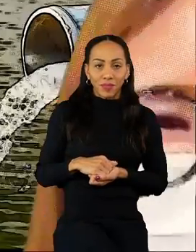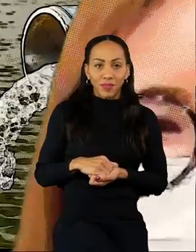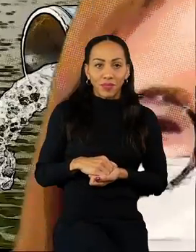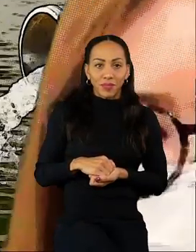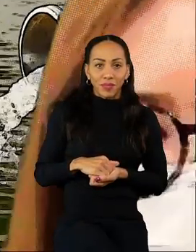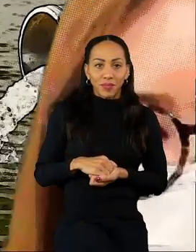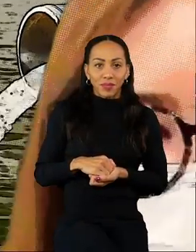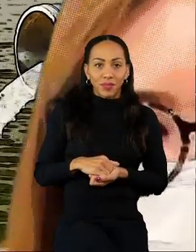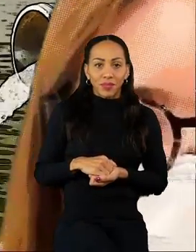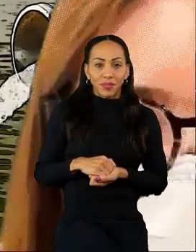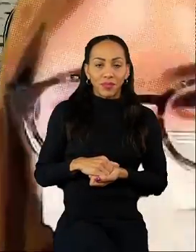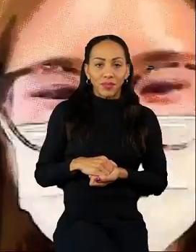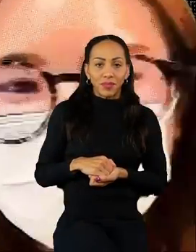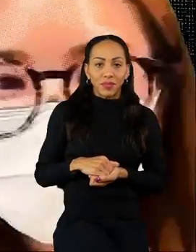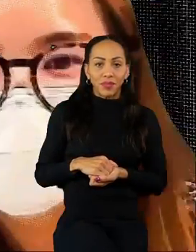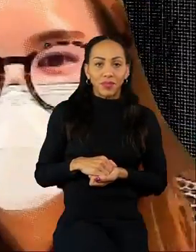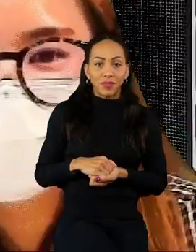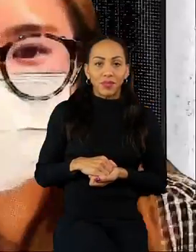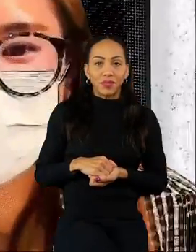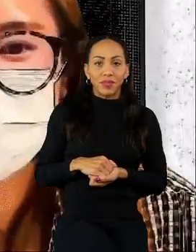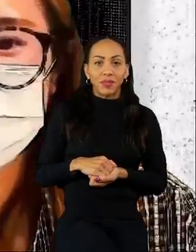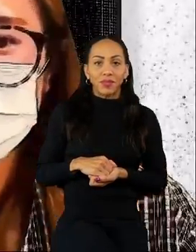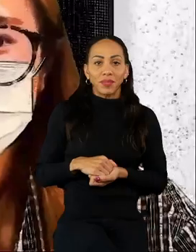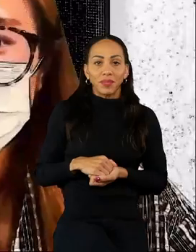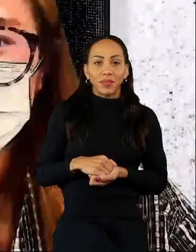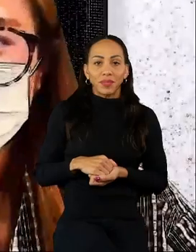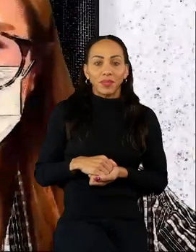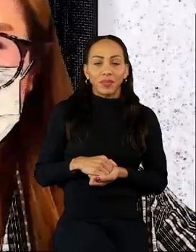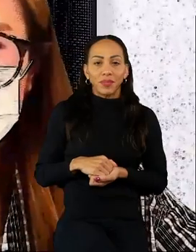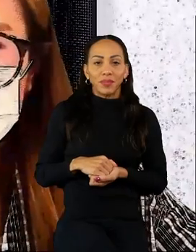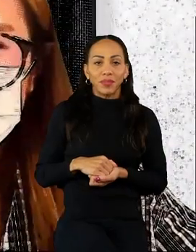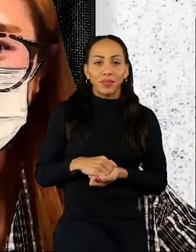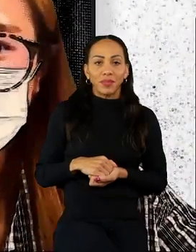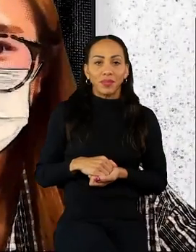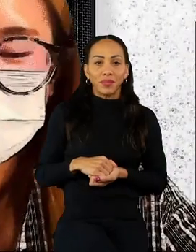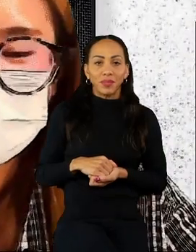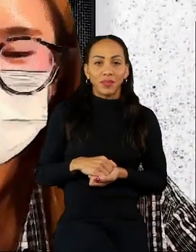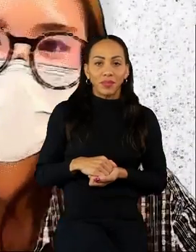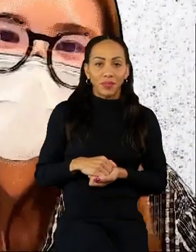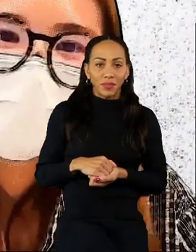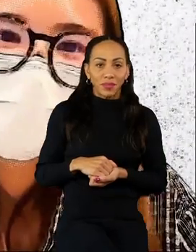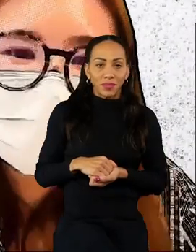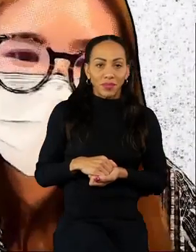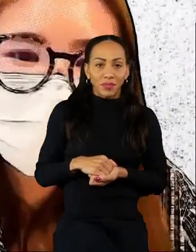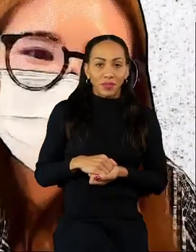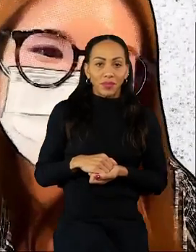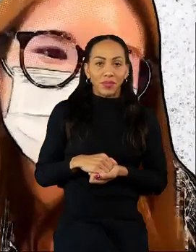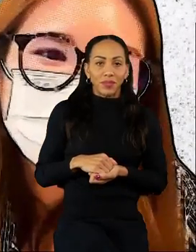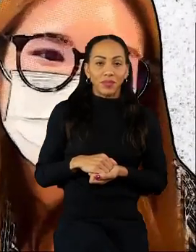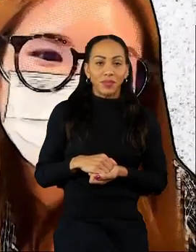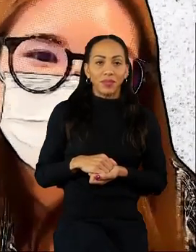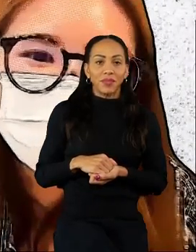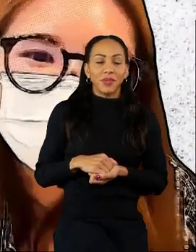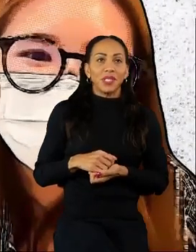And you, at the same time, you are becoming your power of